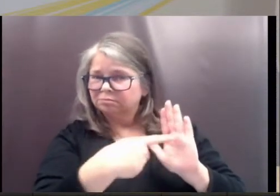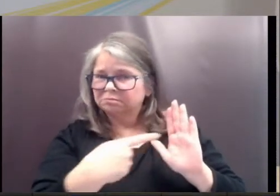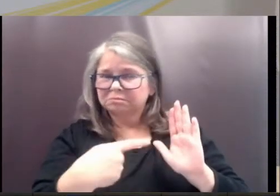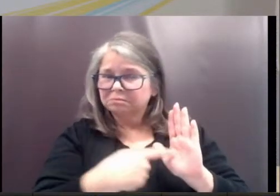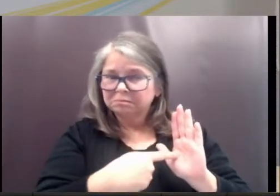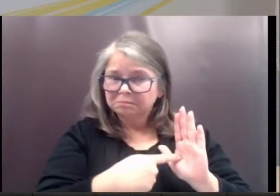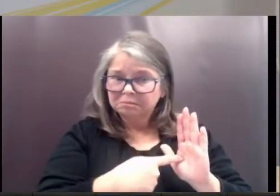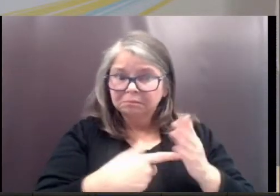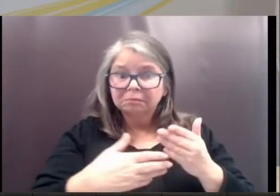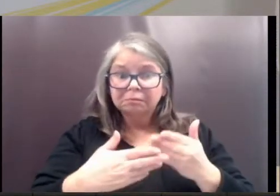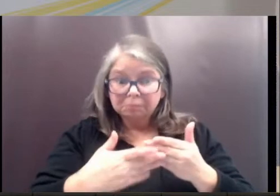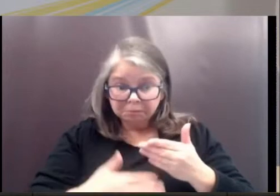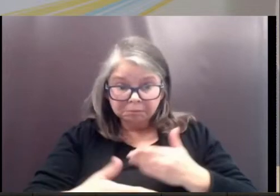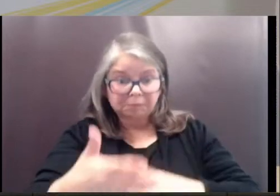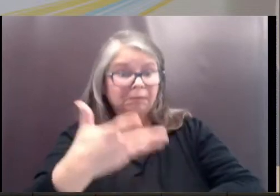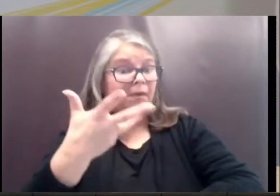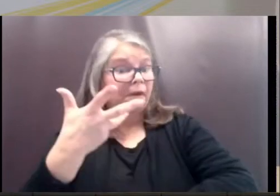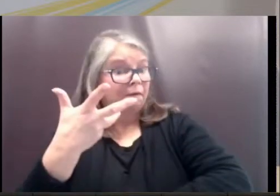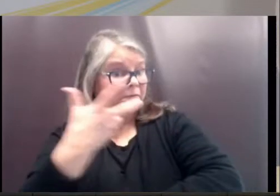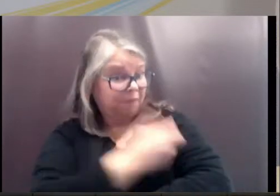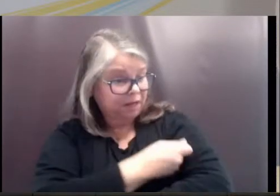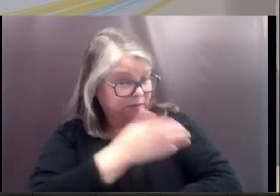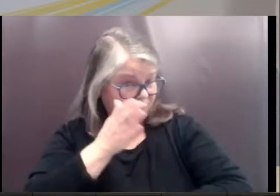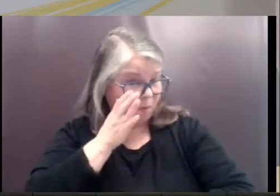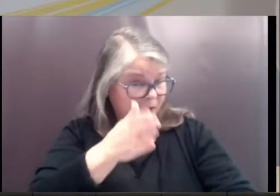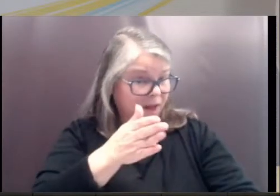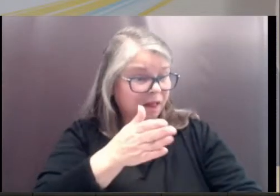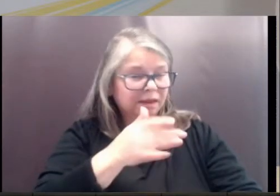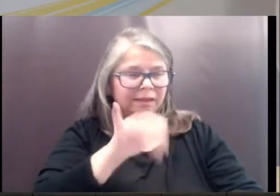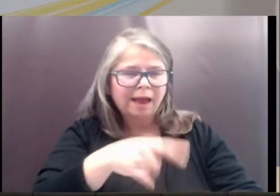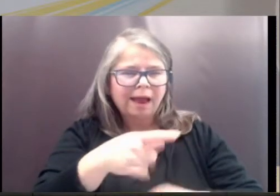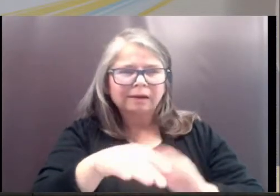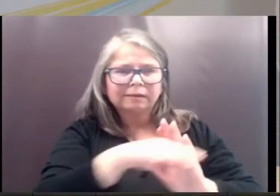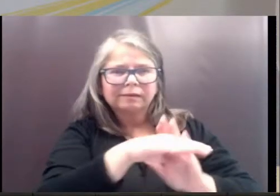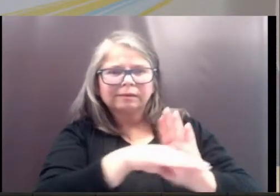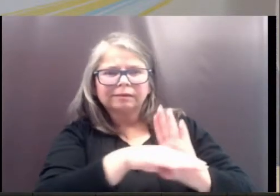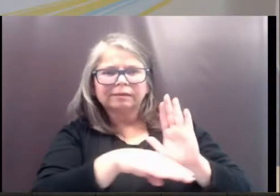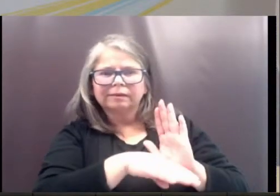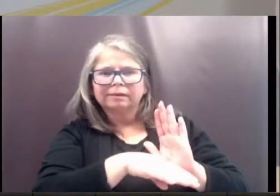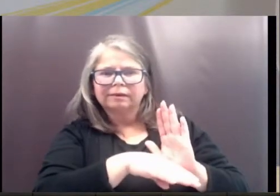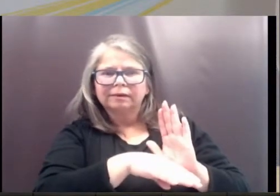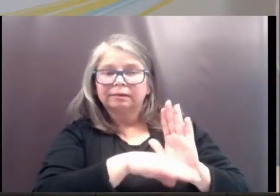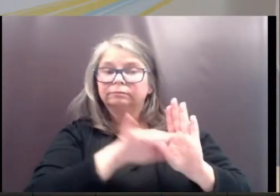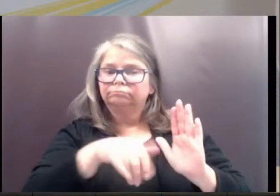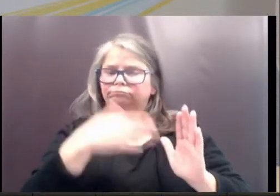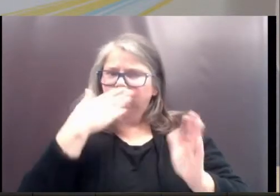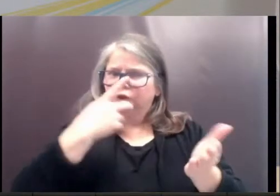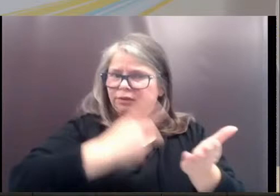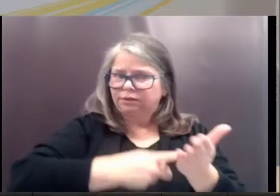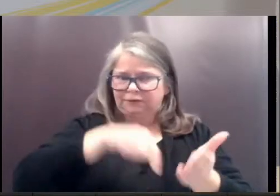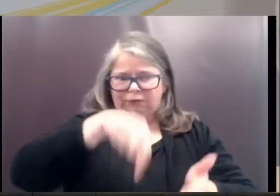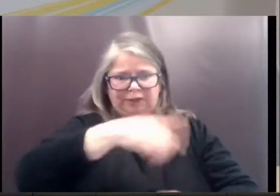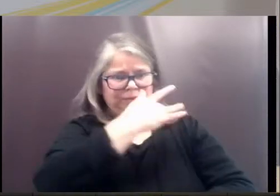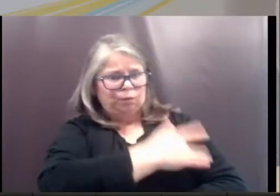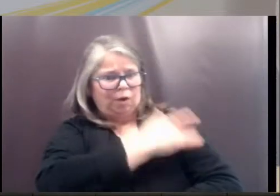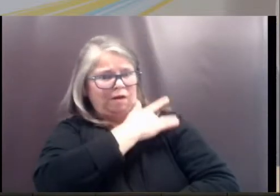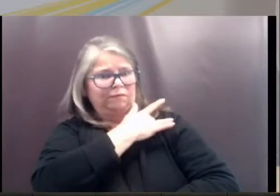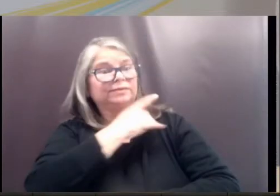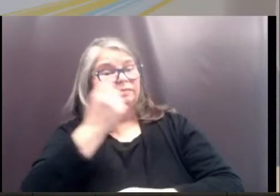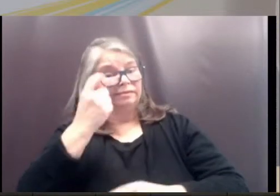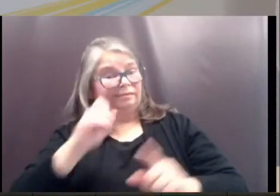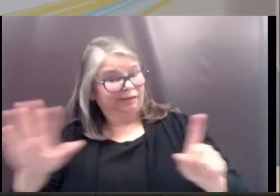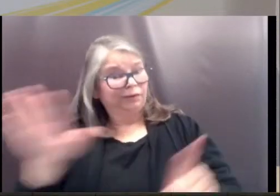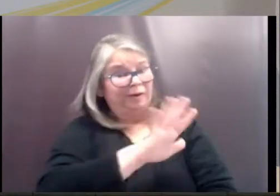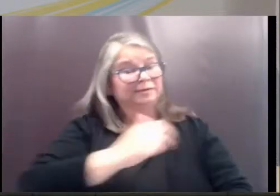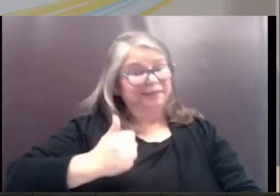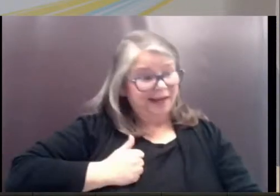talking about both provincially as well as nationally, how that will work. But I think one thing we do know is that